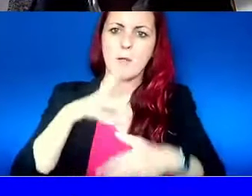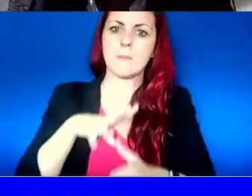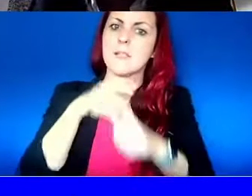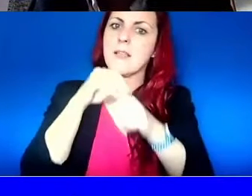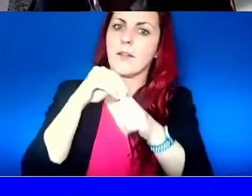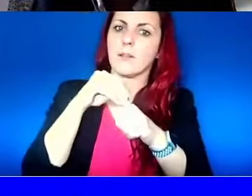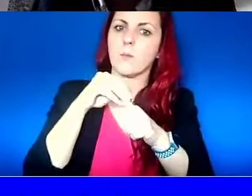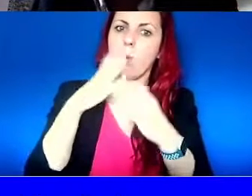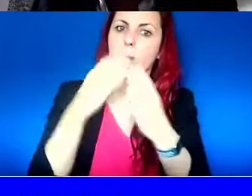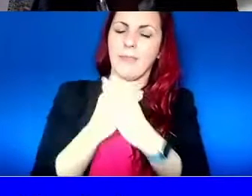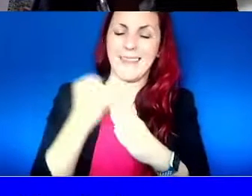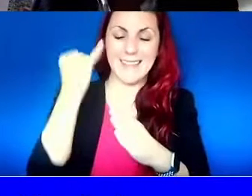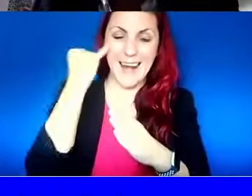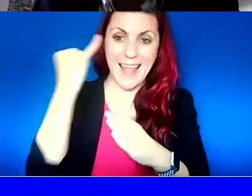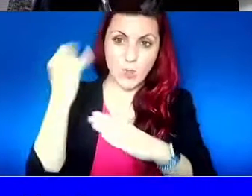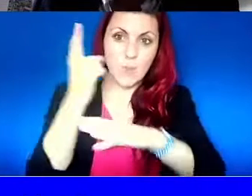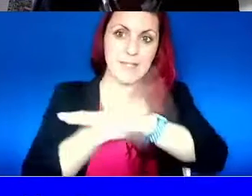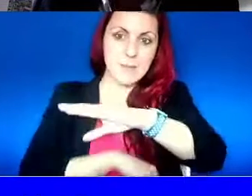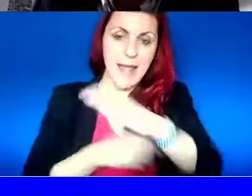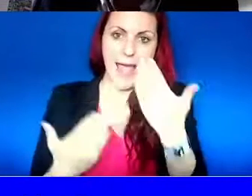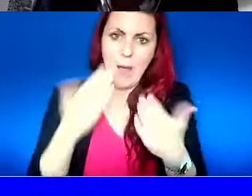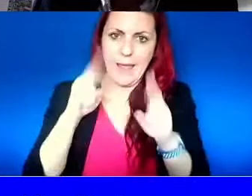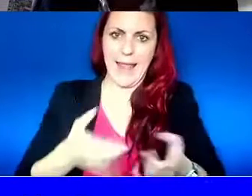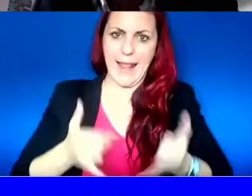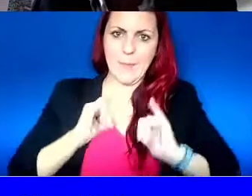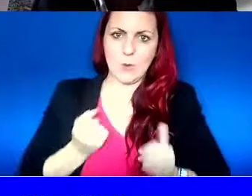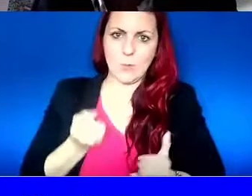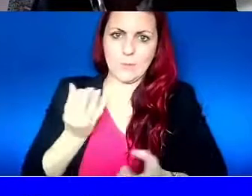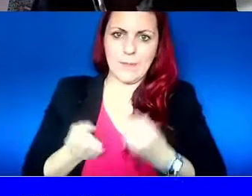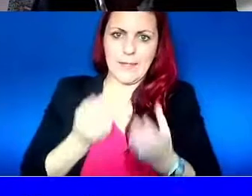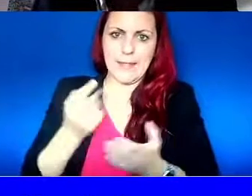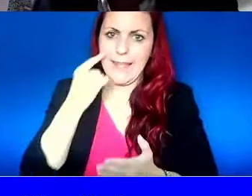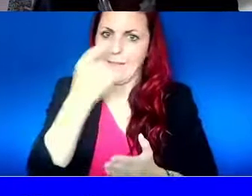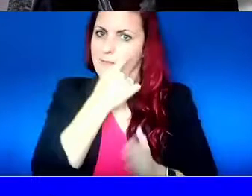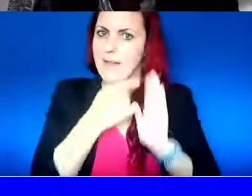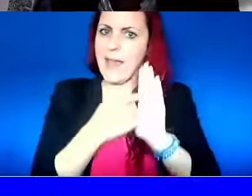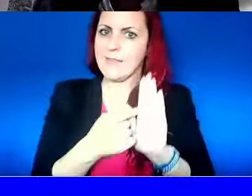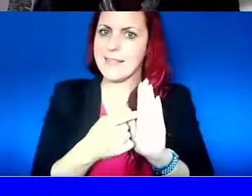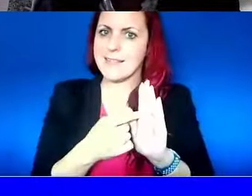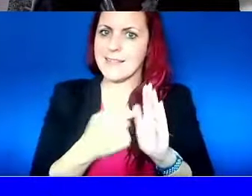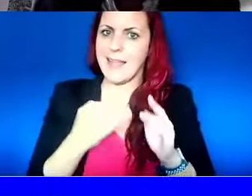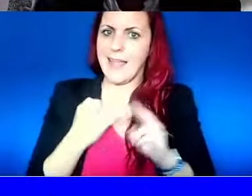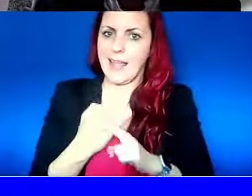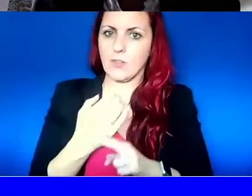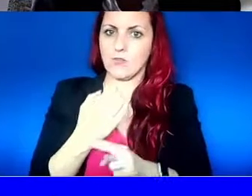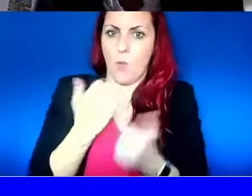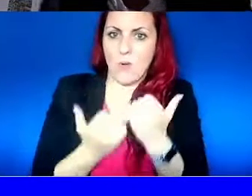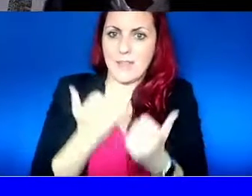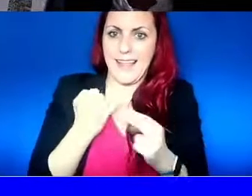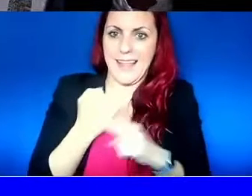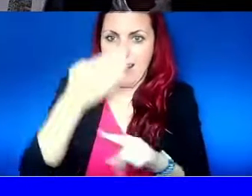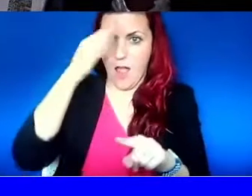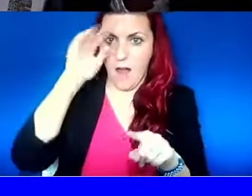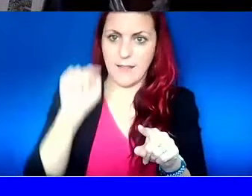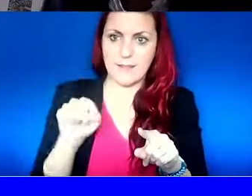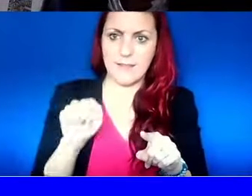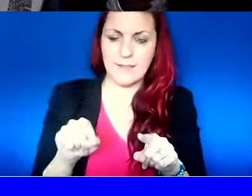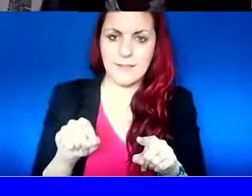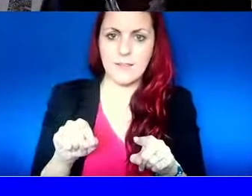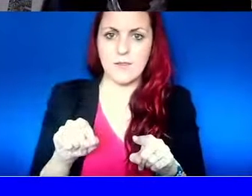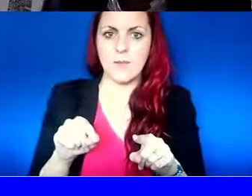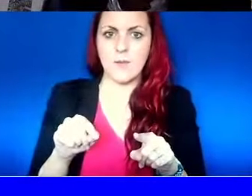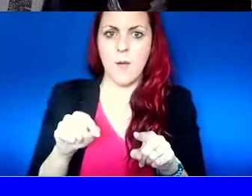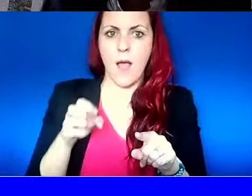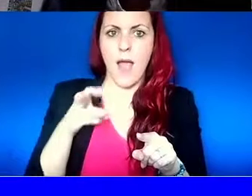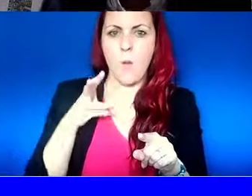with intellectual disabilities give evidence in criminal proceedings in Ireland. And I'll be placing very heavy emphasis in my paper over the